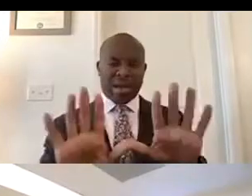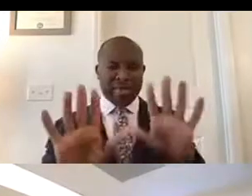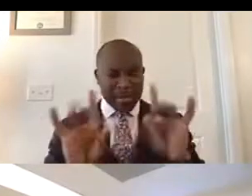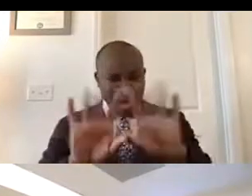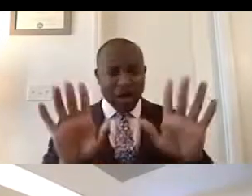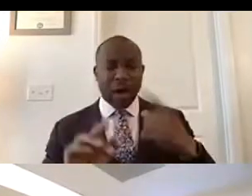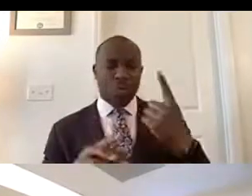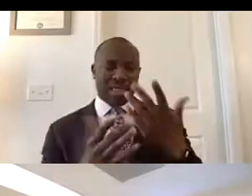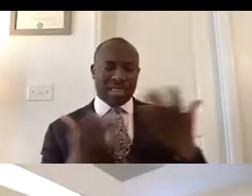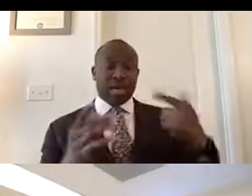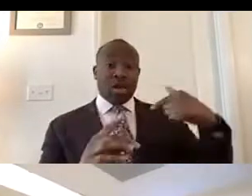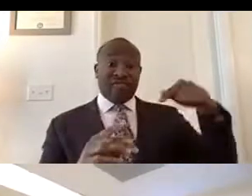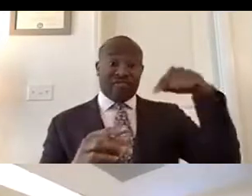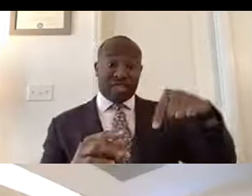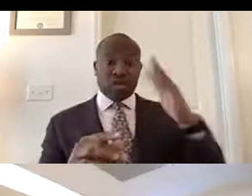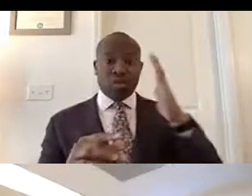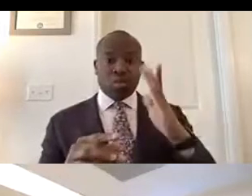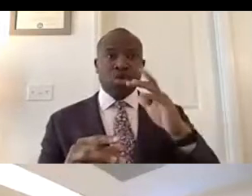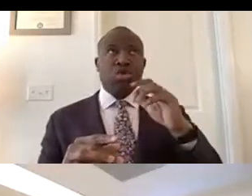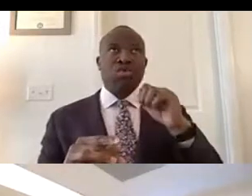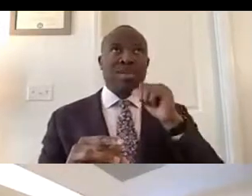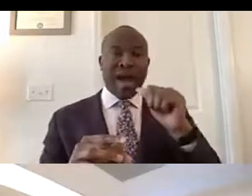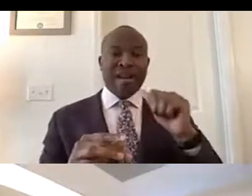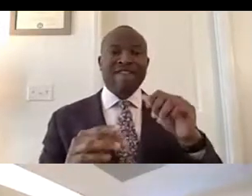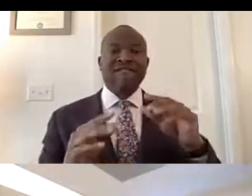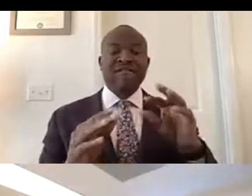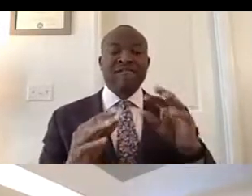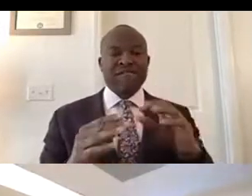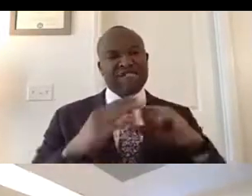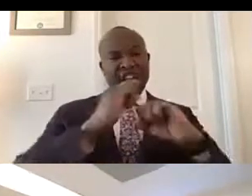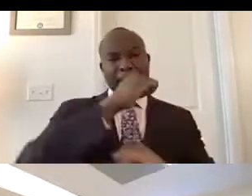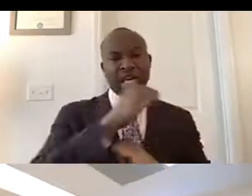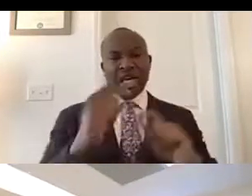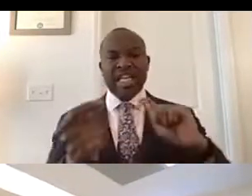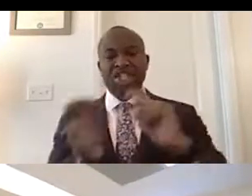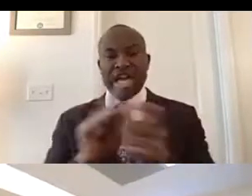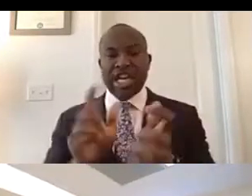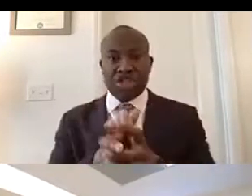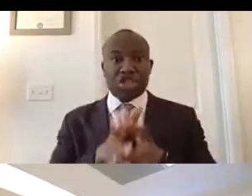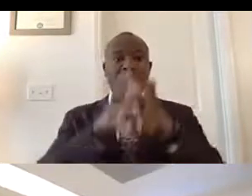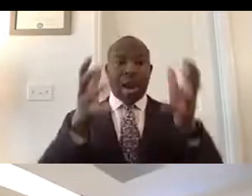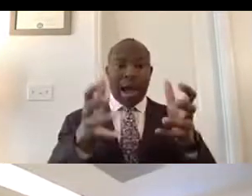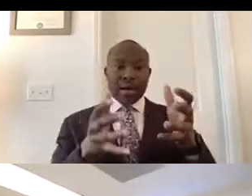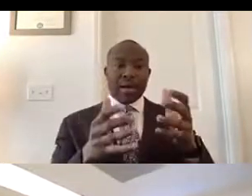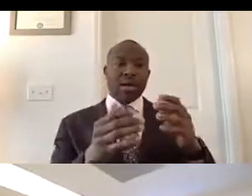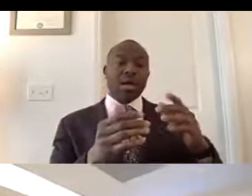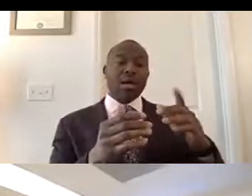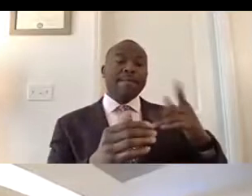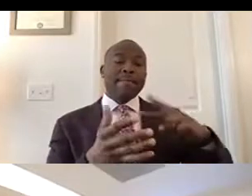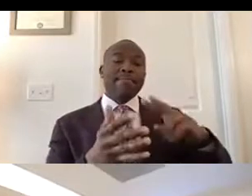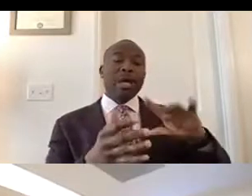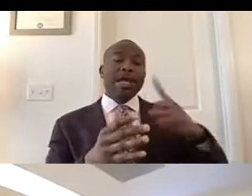So the only change here, I wanted to clarify that this will not be